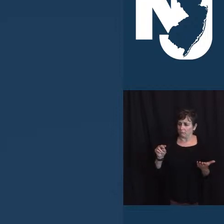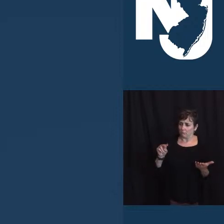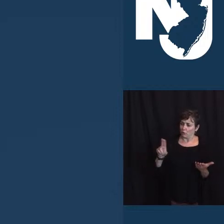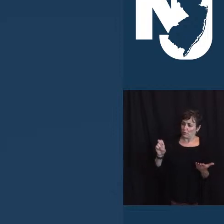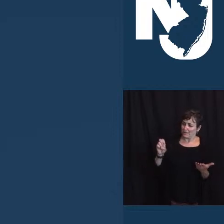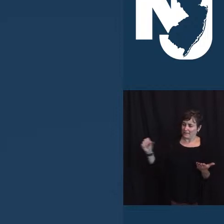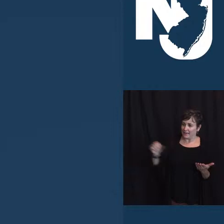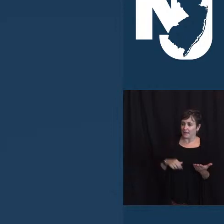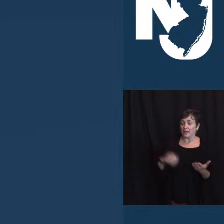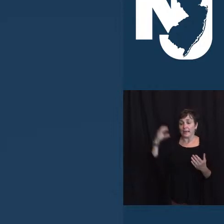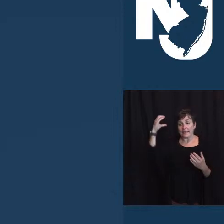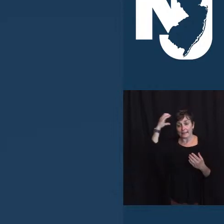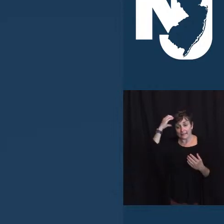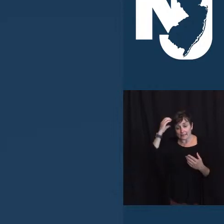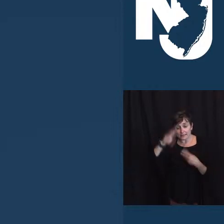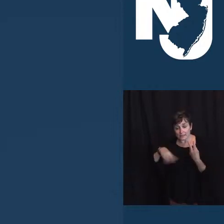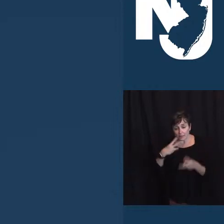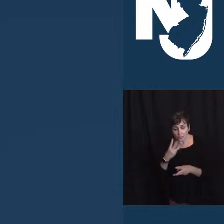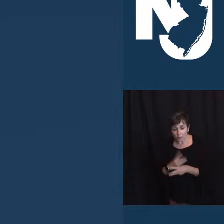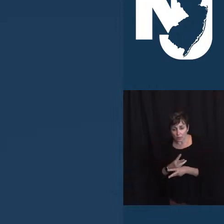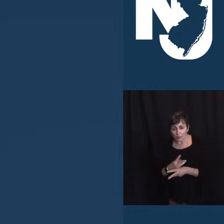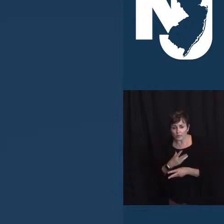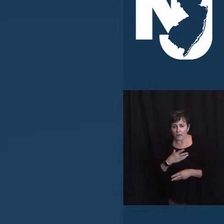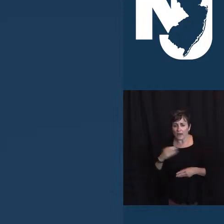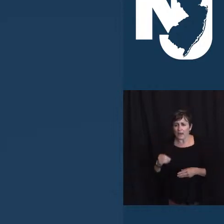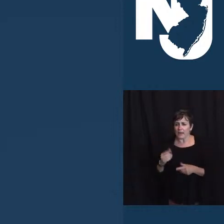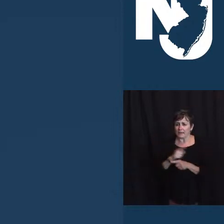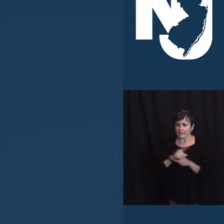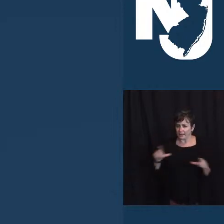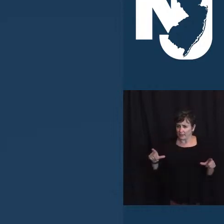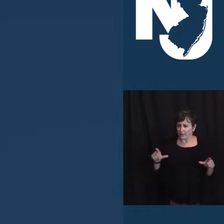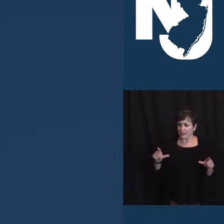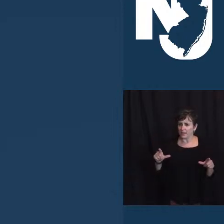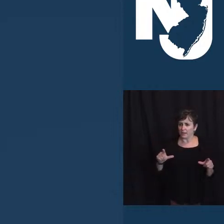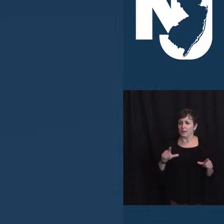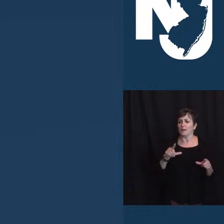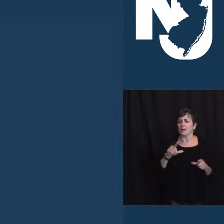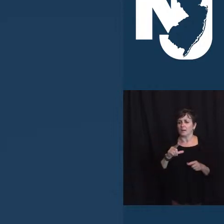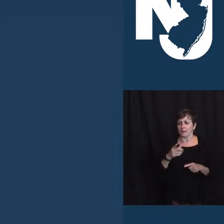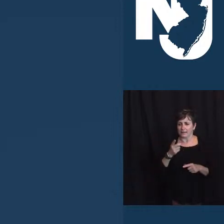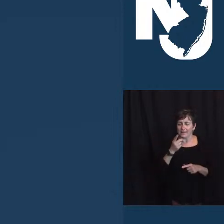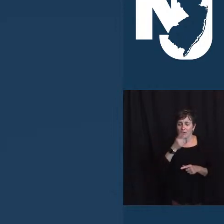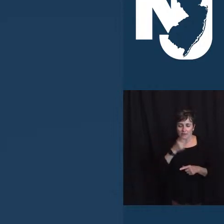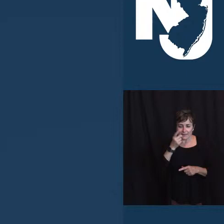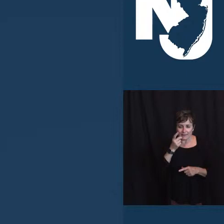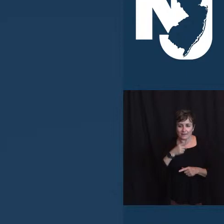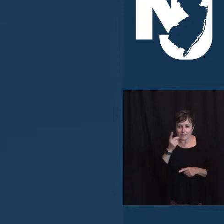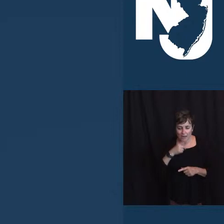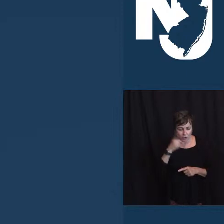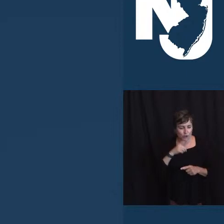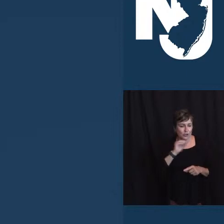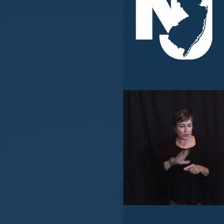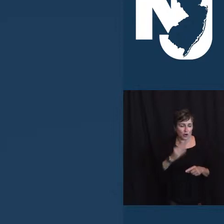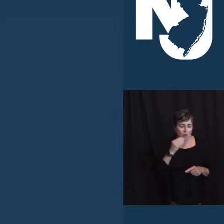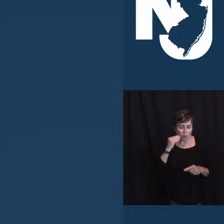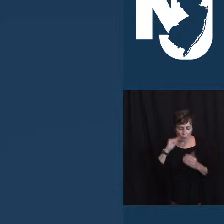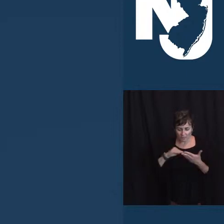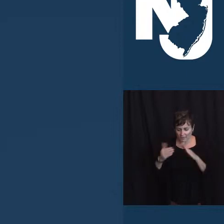and Clayton's own Liberty Diner. And being close to home also meant more time with the family and friends that she loved so